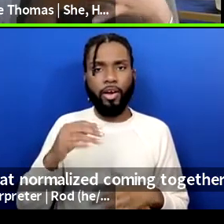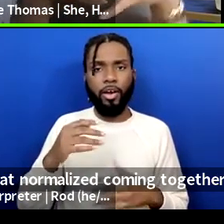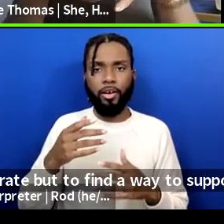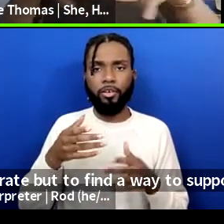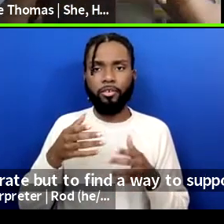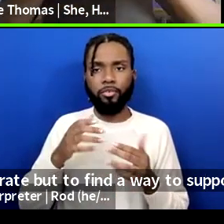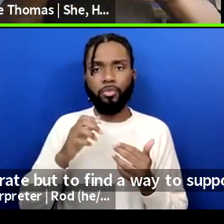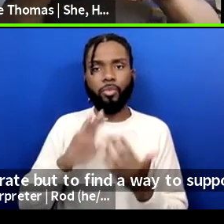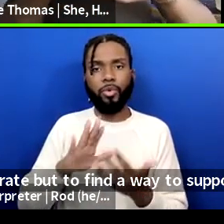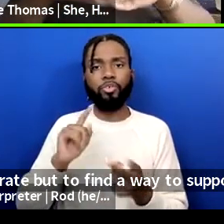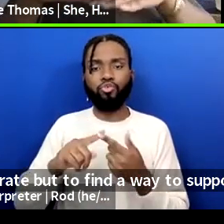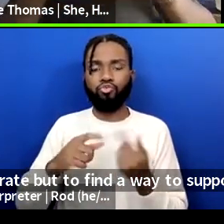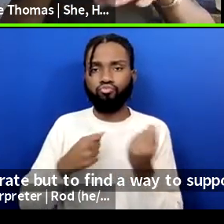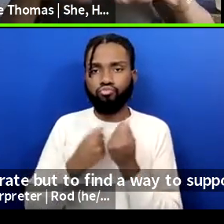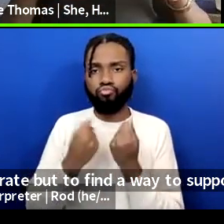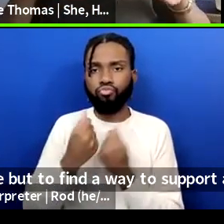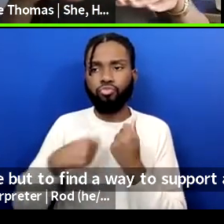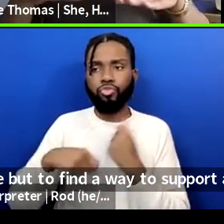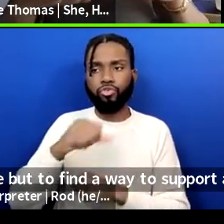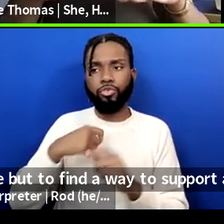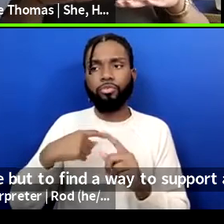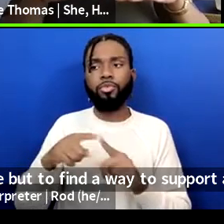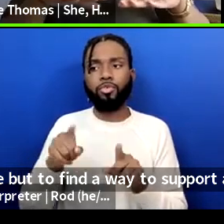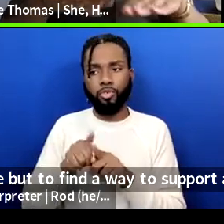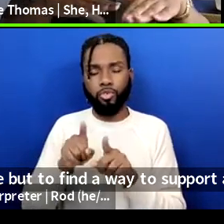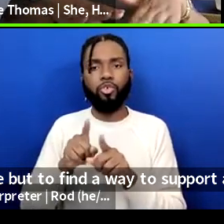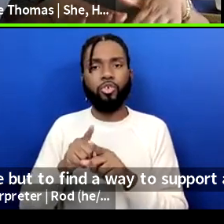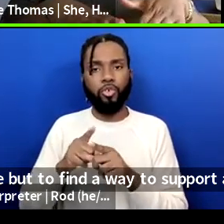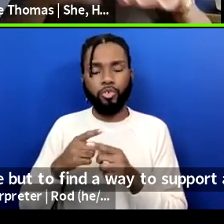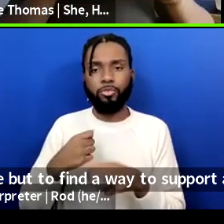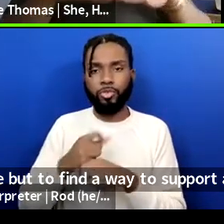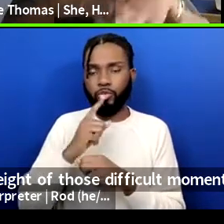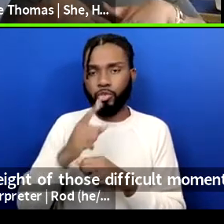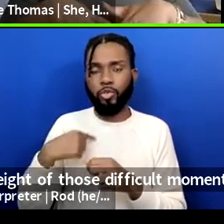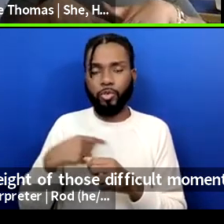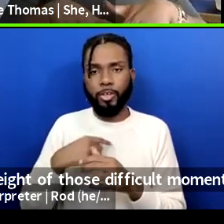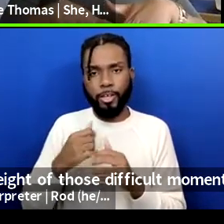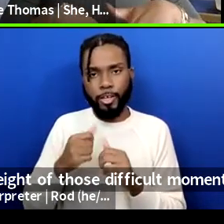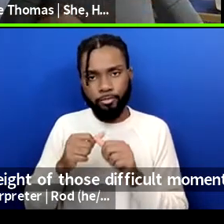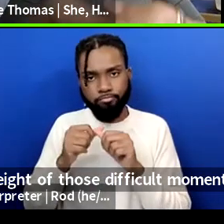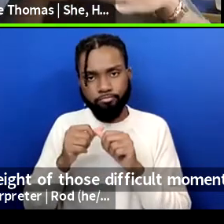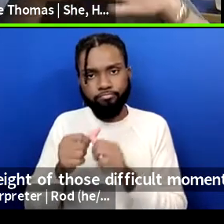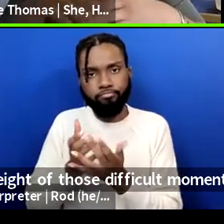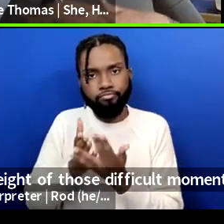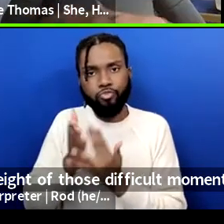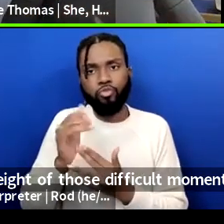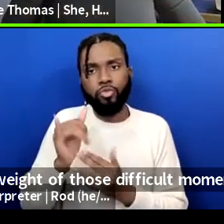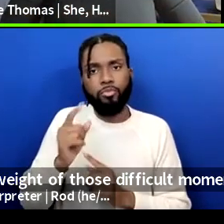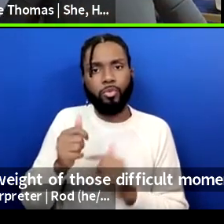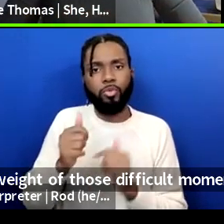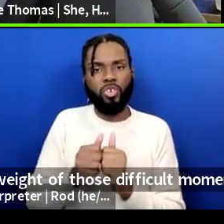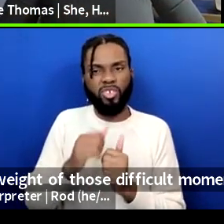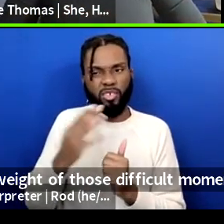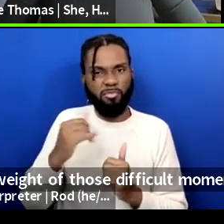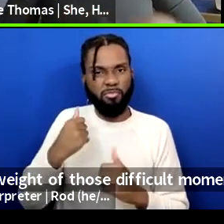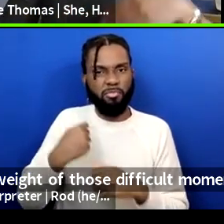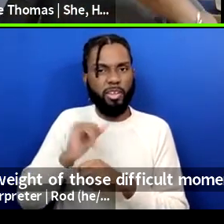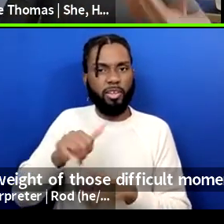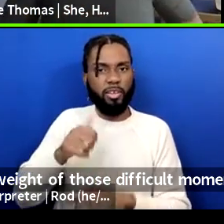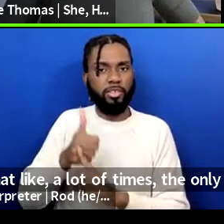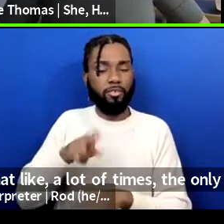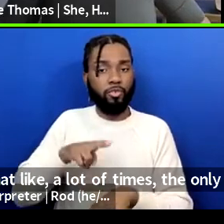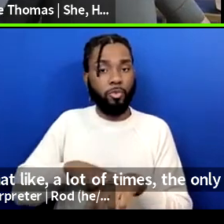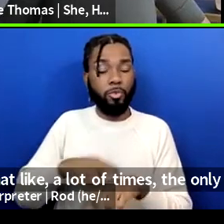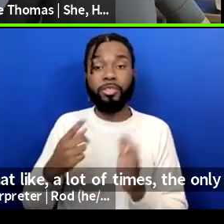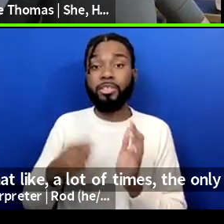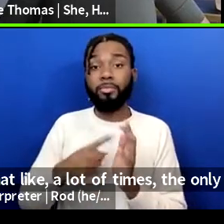sister and hold the weight of those difficult moments through normalizing that. Like a lot of times the only way